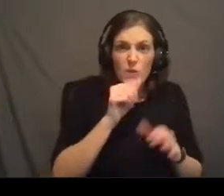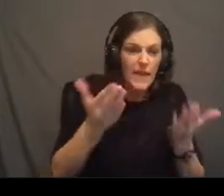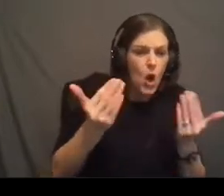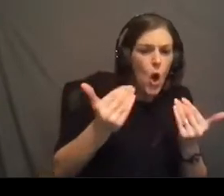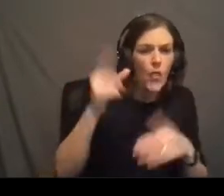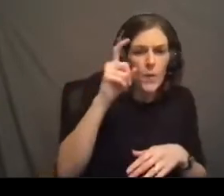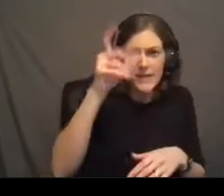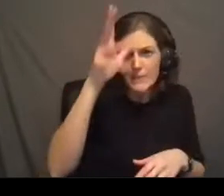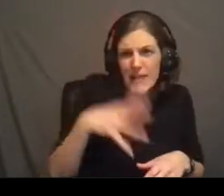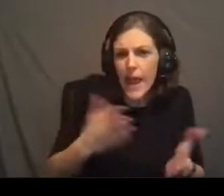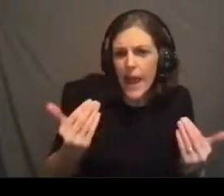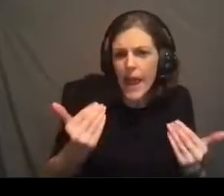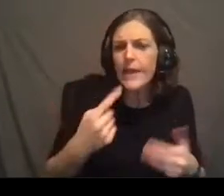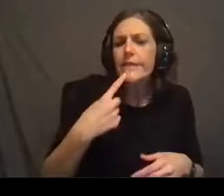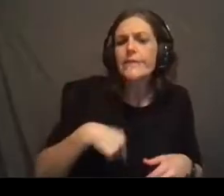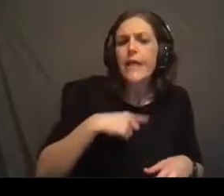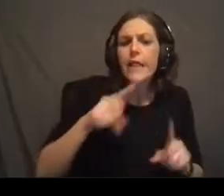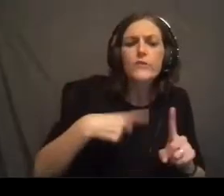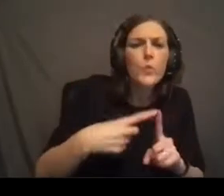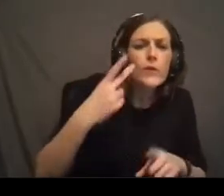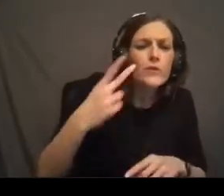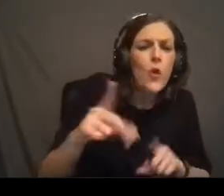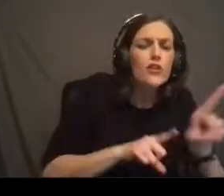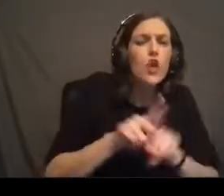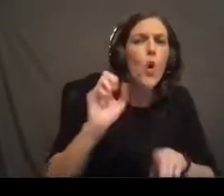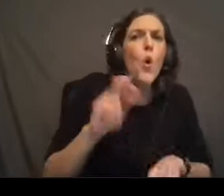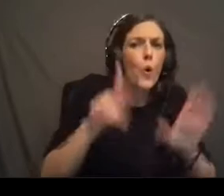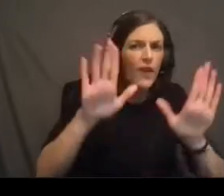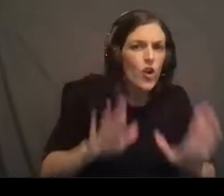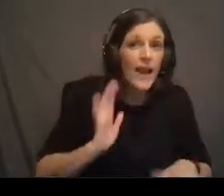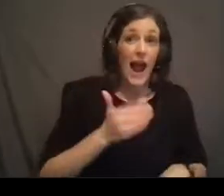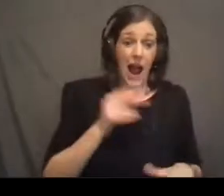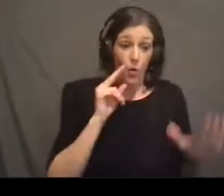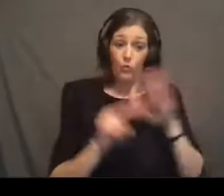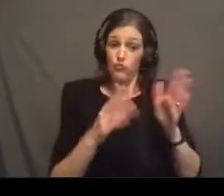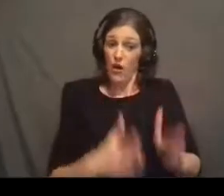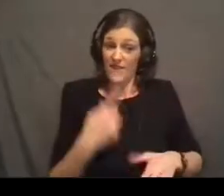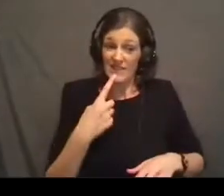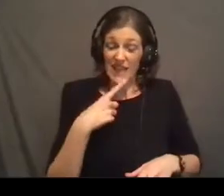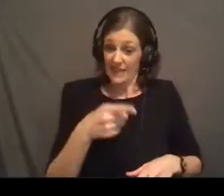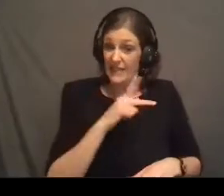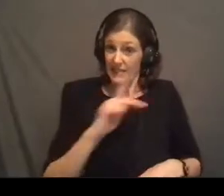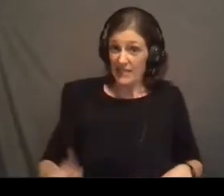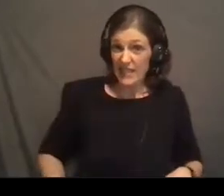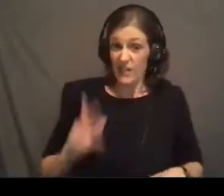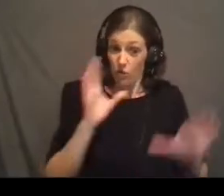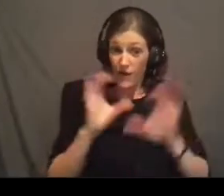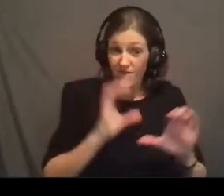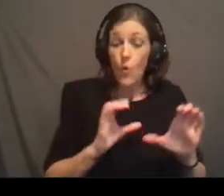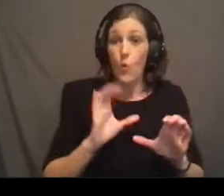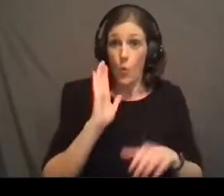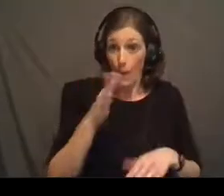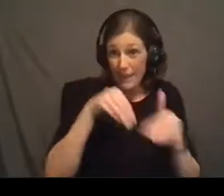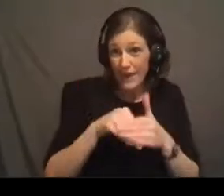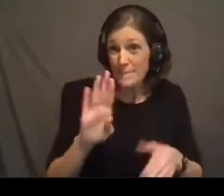hey, can you tell us when you saw that star? Okay, great. Our prophets, our scripture tells us that this king that you're looking for would be in